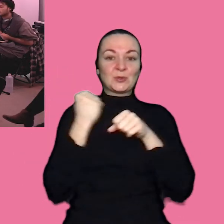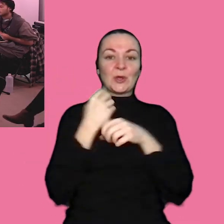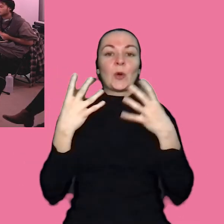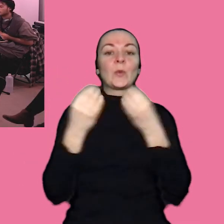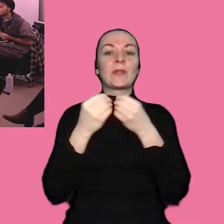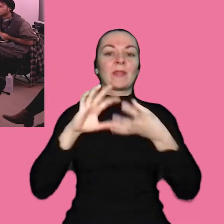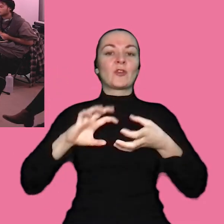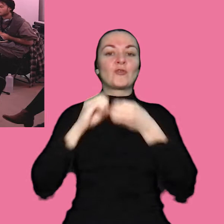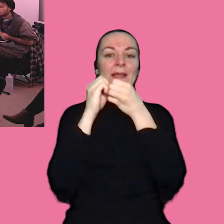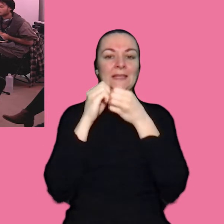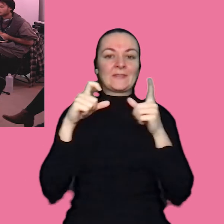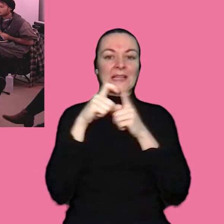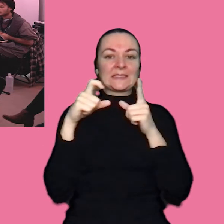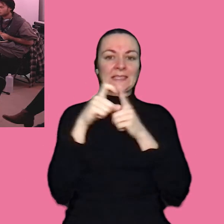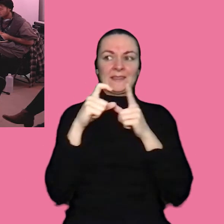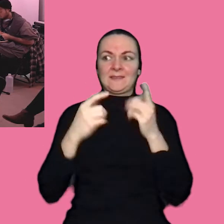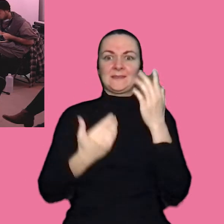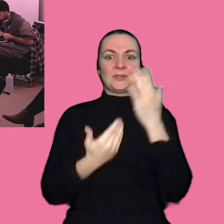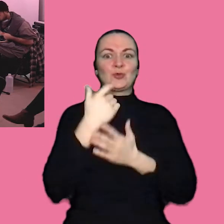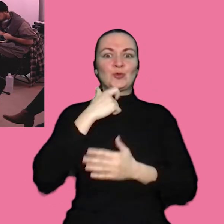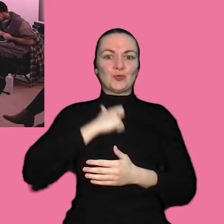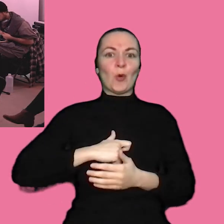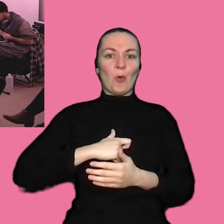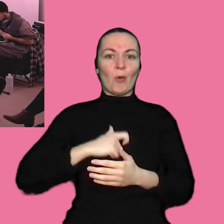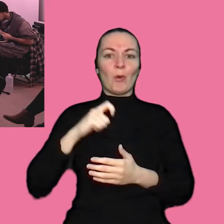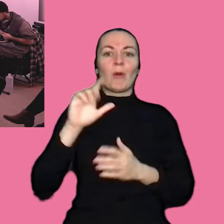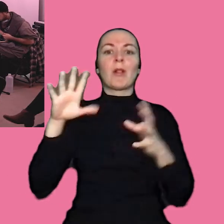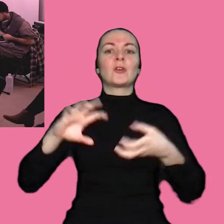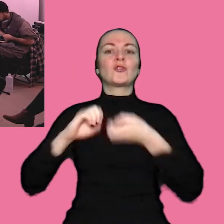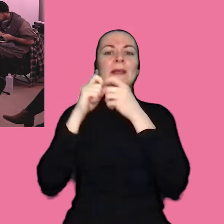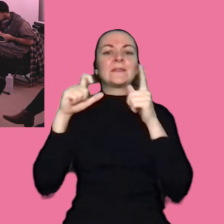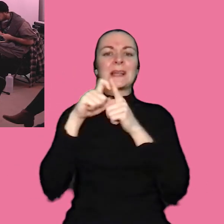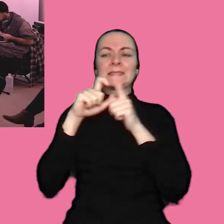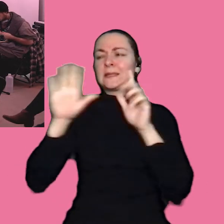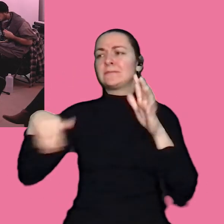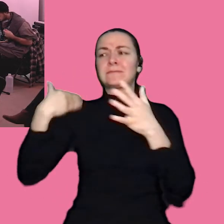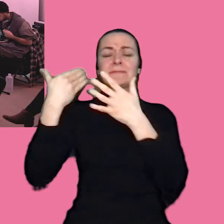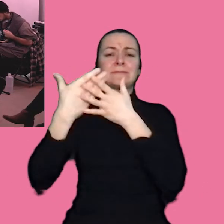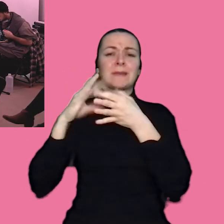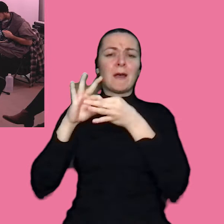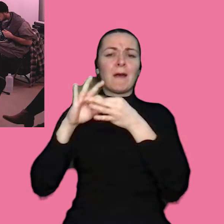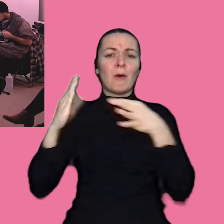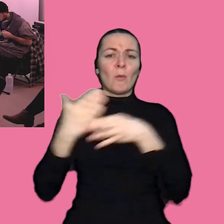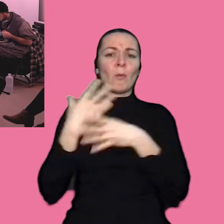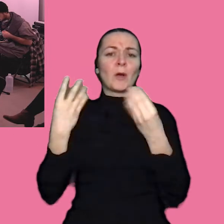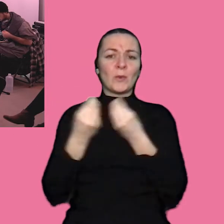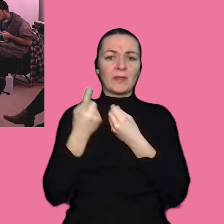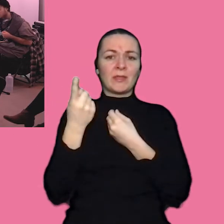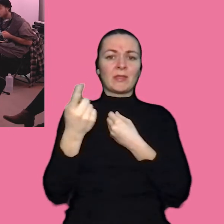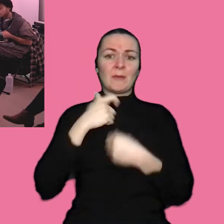producer with Creative Dundee. This is a very new role for me. I've been working with Creative Dundee for a long time,